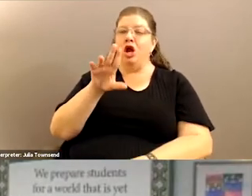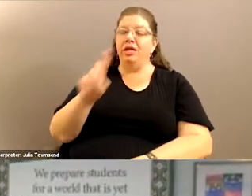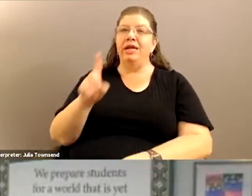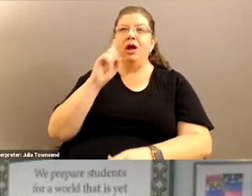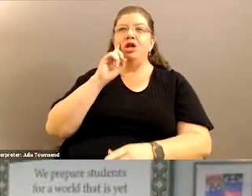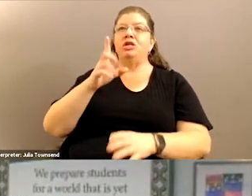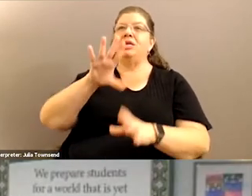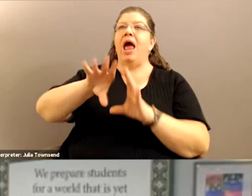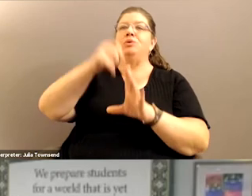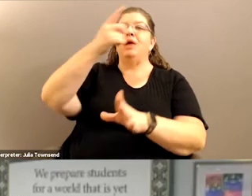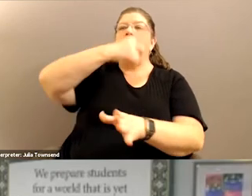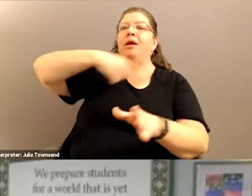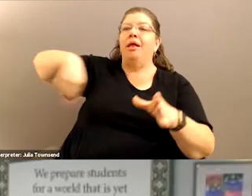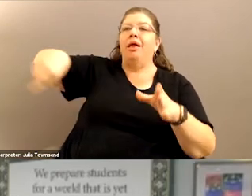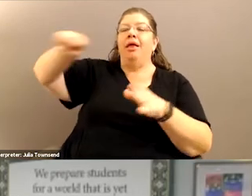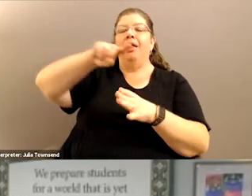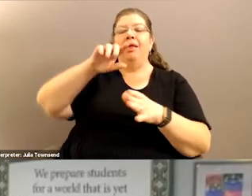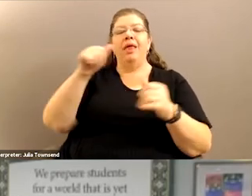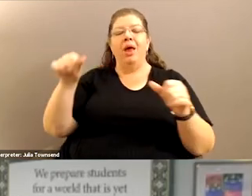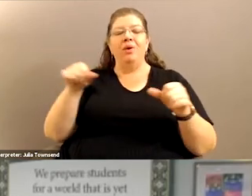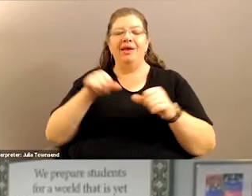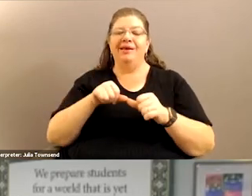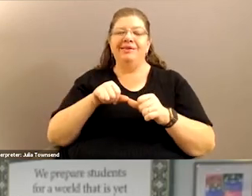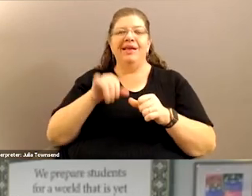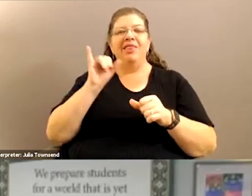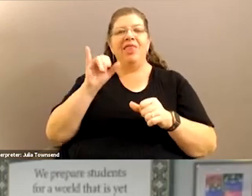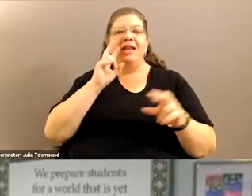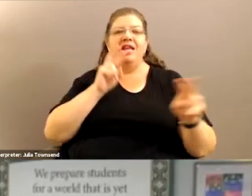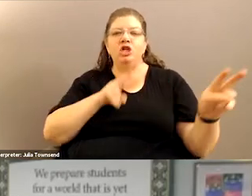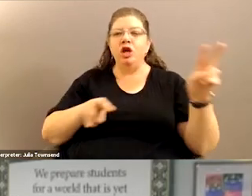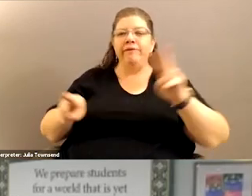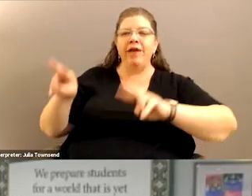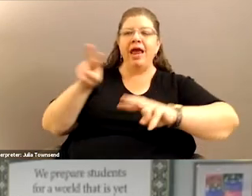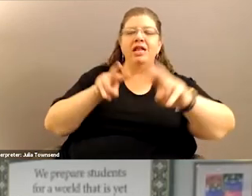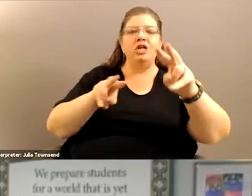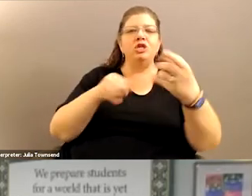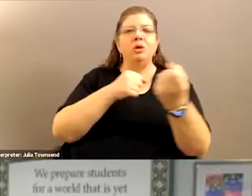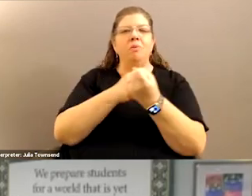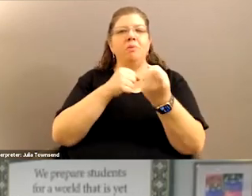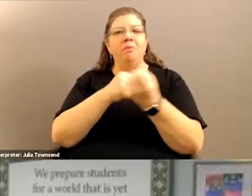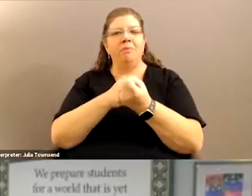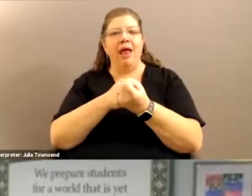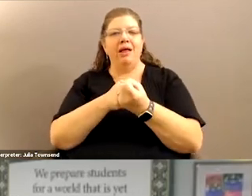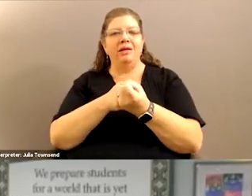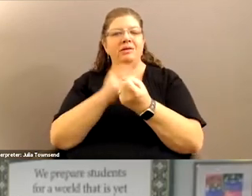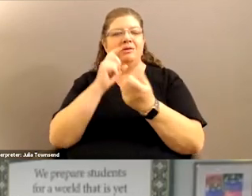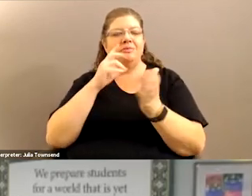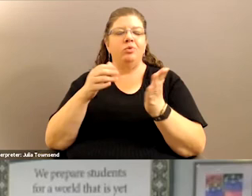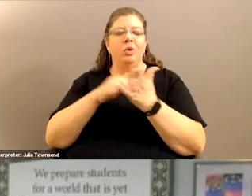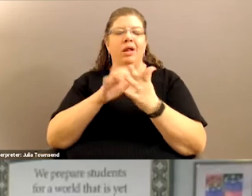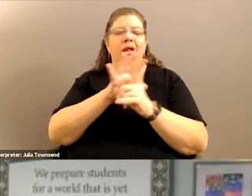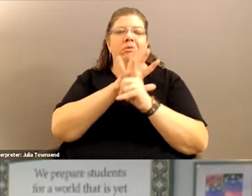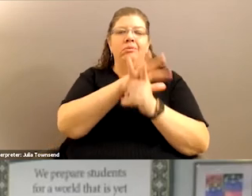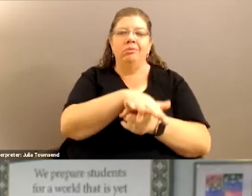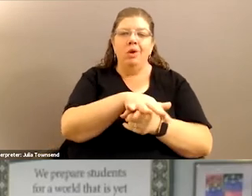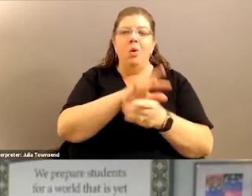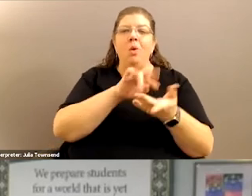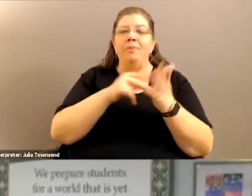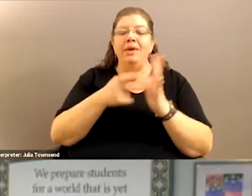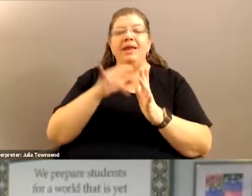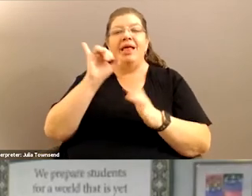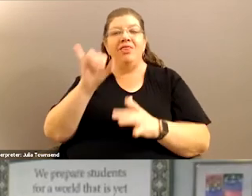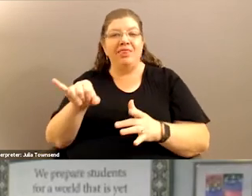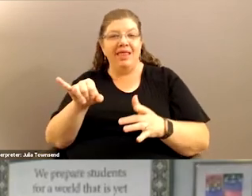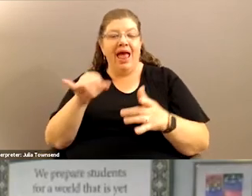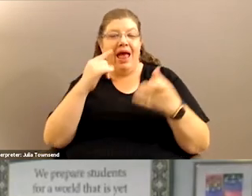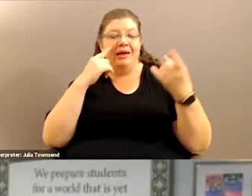surrounding areas this is surveillance and supports forms of carceral logics what i mean is that this compromise is